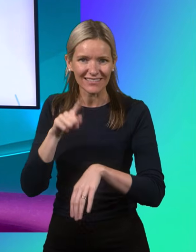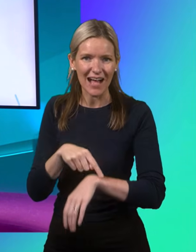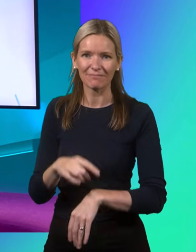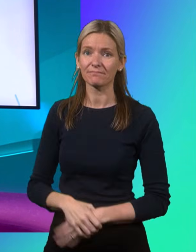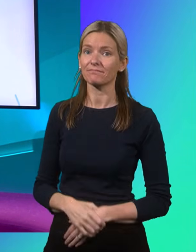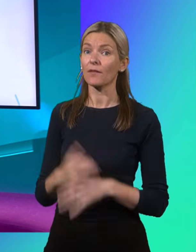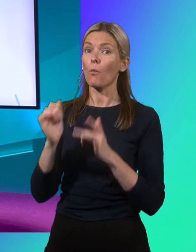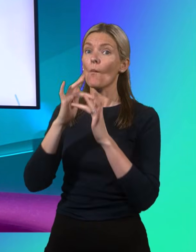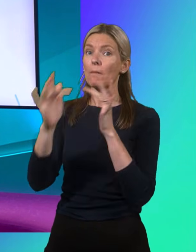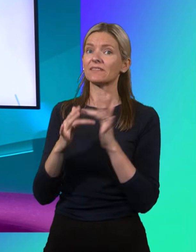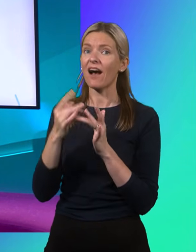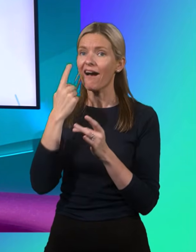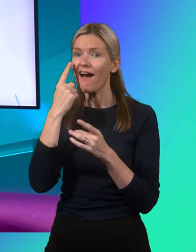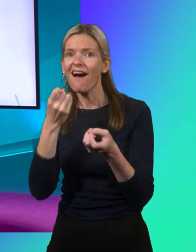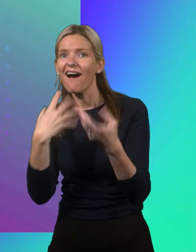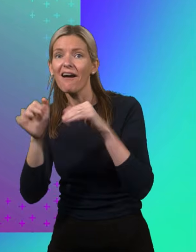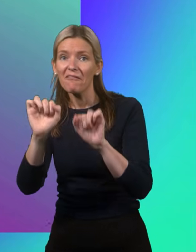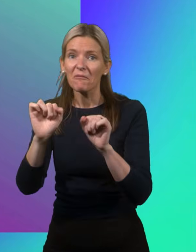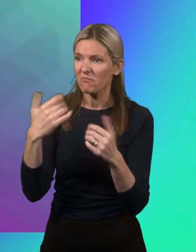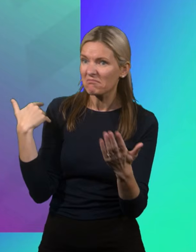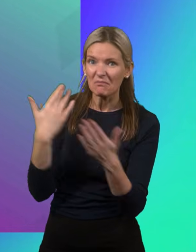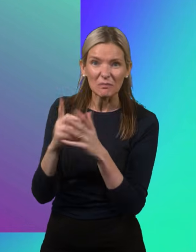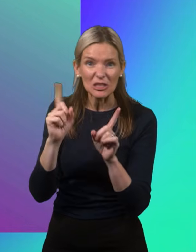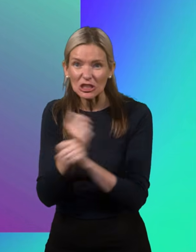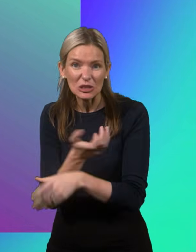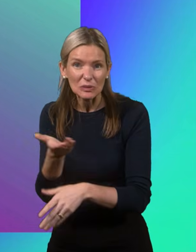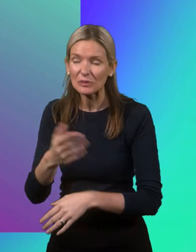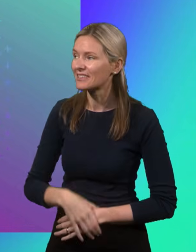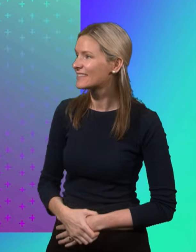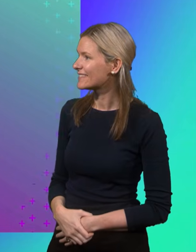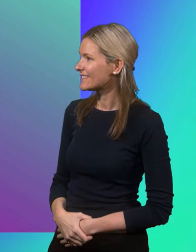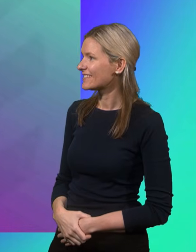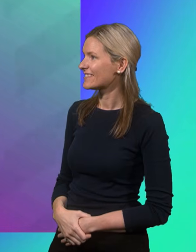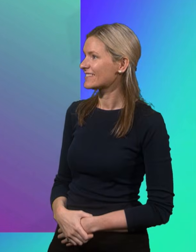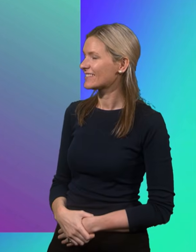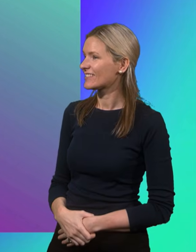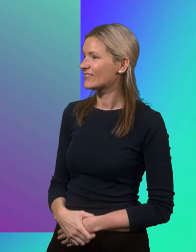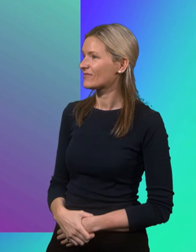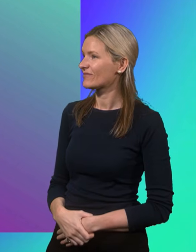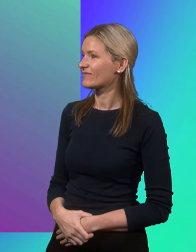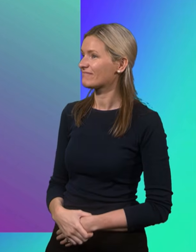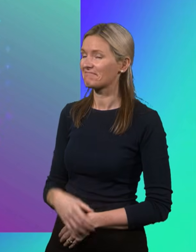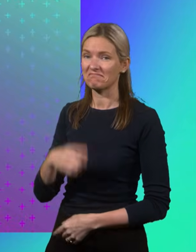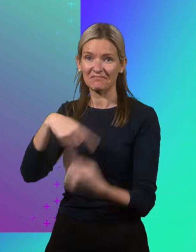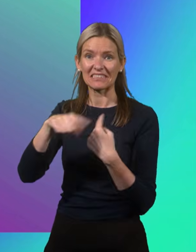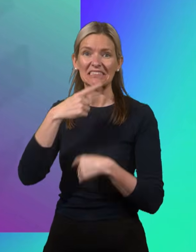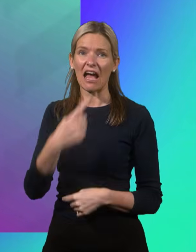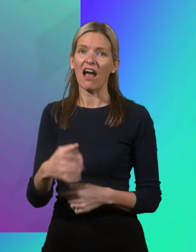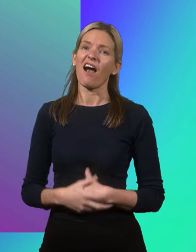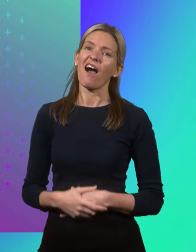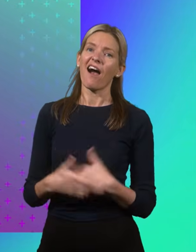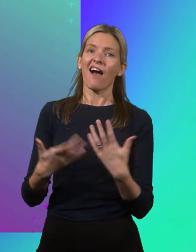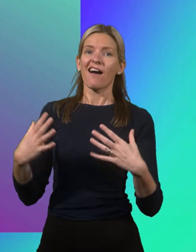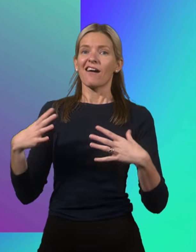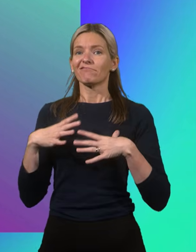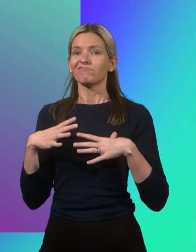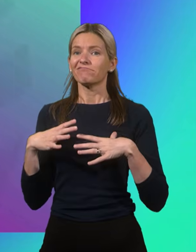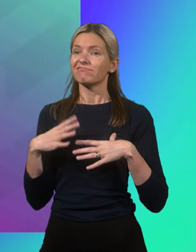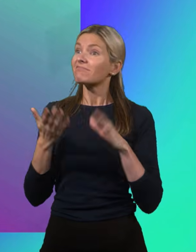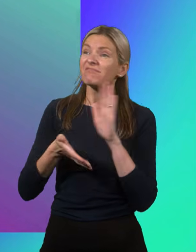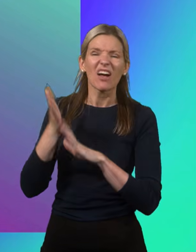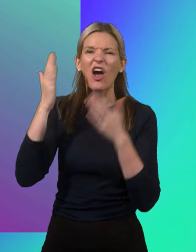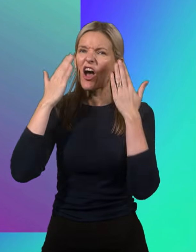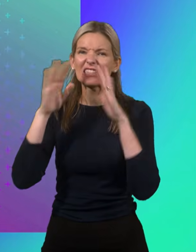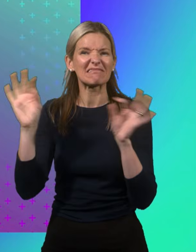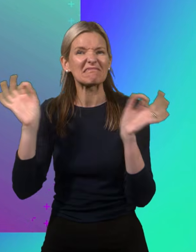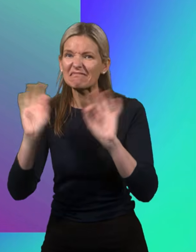from some of you about what you've been up to. Okay, let's start with this one from Matty Peach Pie, who said that they're not going on holiday, but